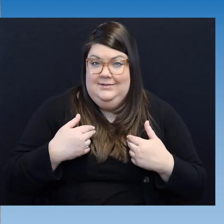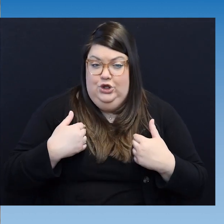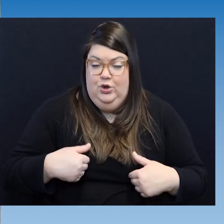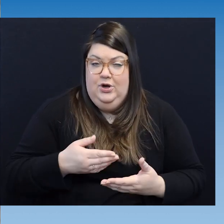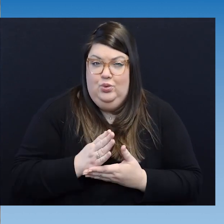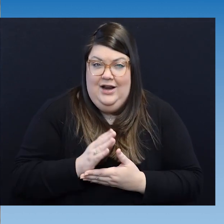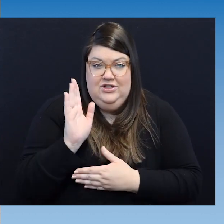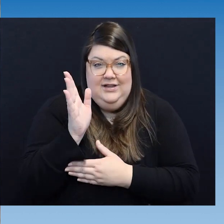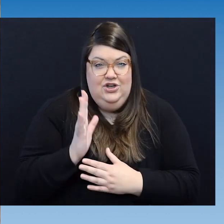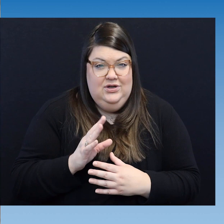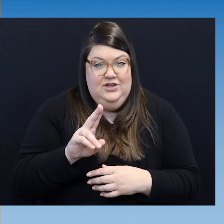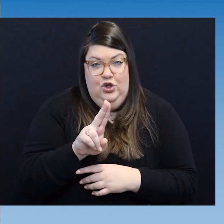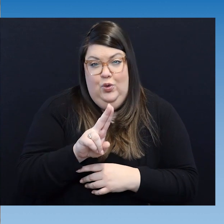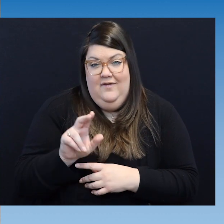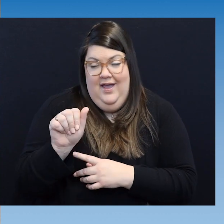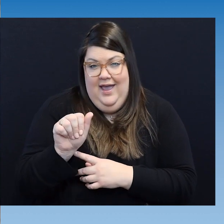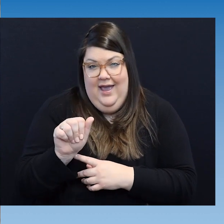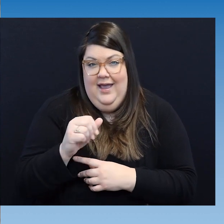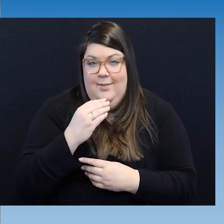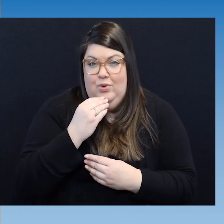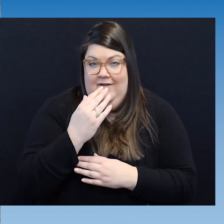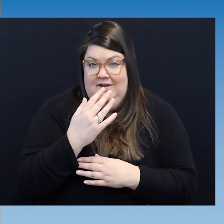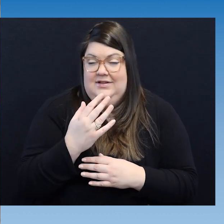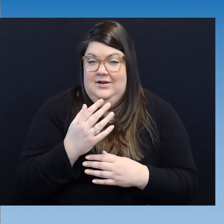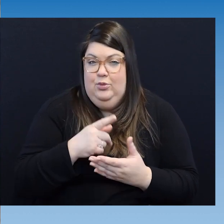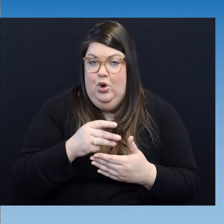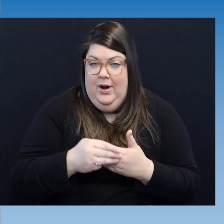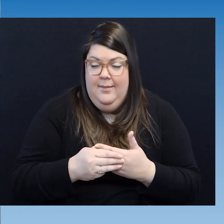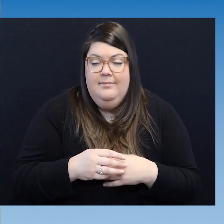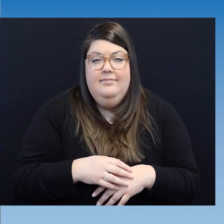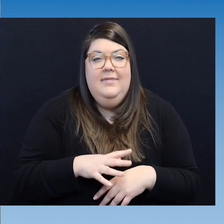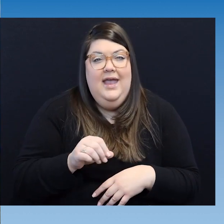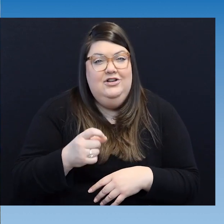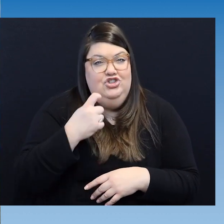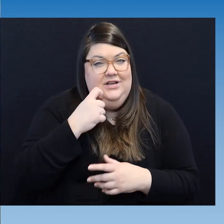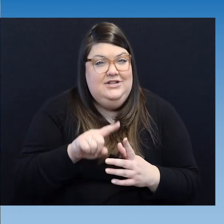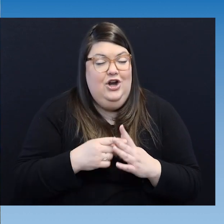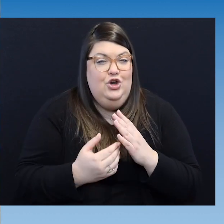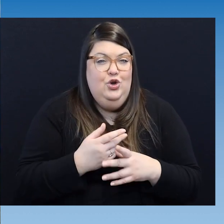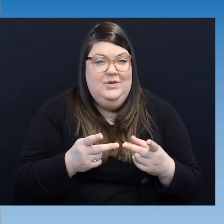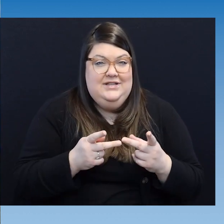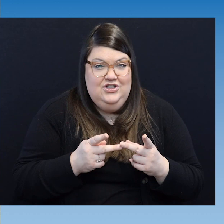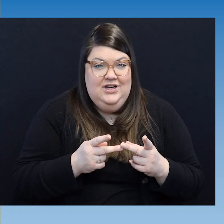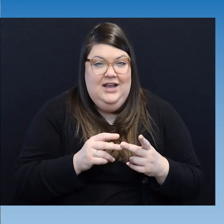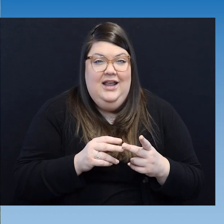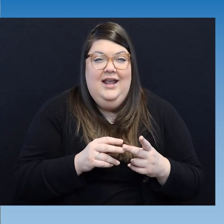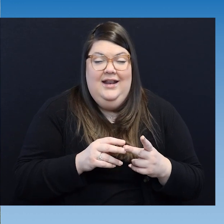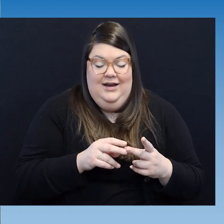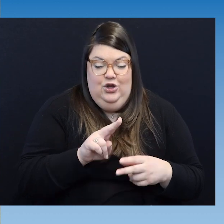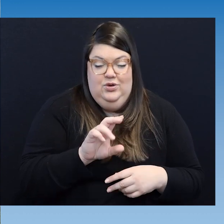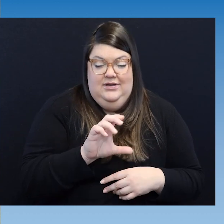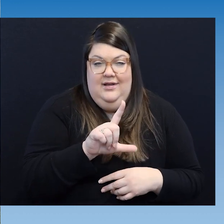lecturer at the U of A Human Rights Practice Program. And she just has started a new position at the University of